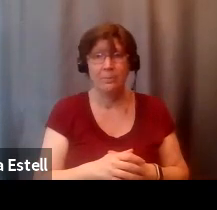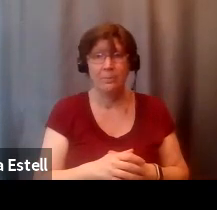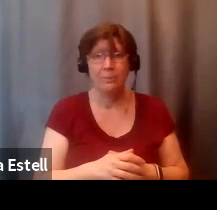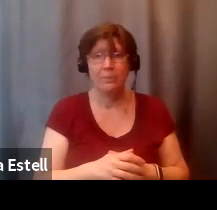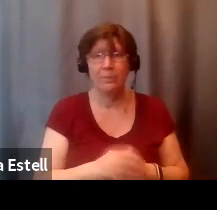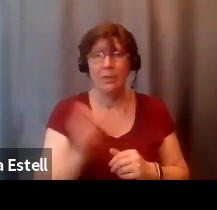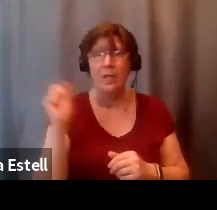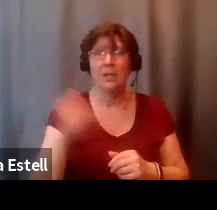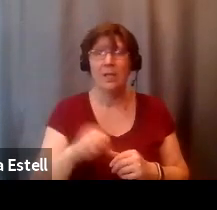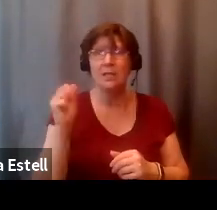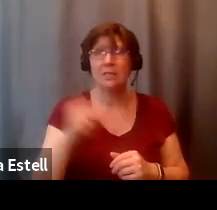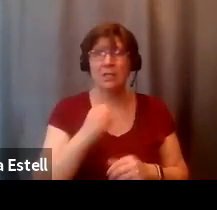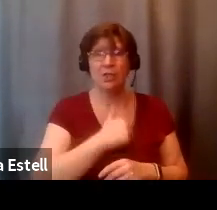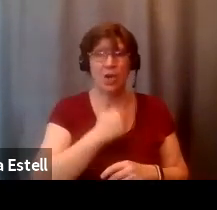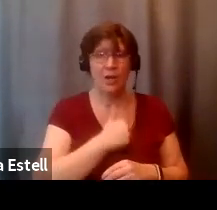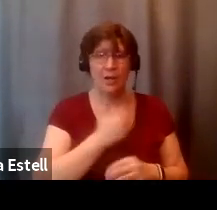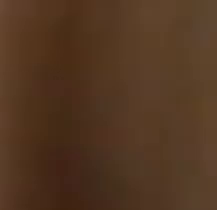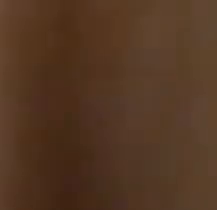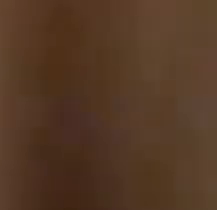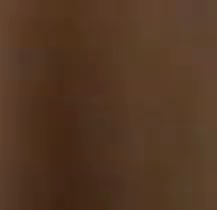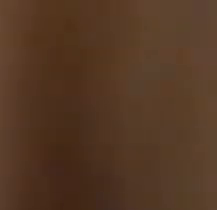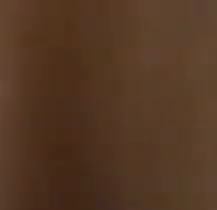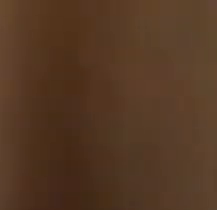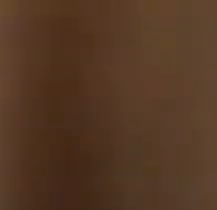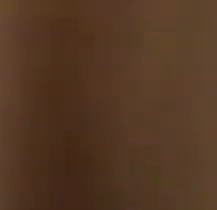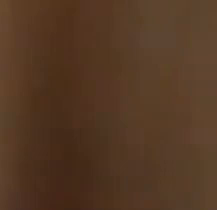Yes, sorry, I'm gonna stop sharing the screen right now.